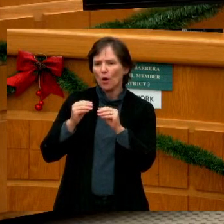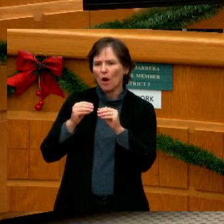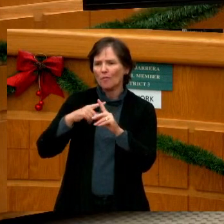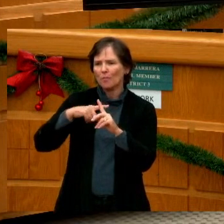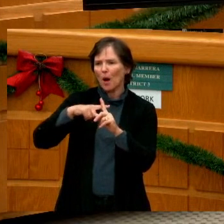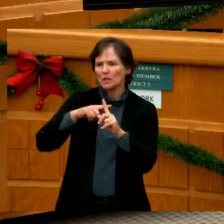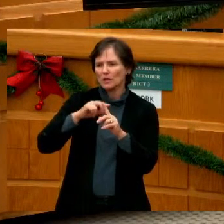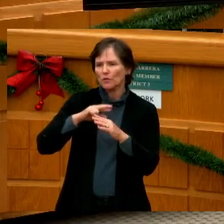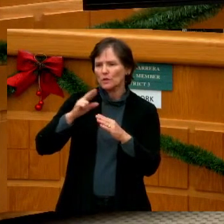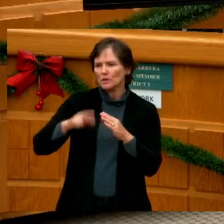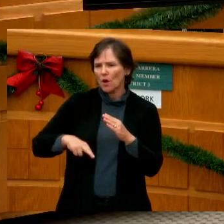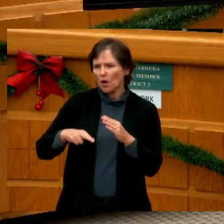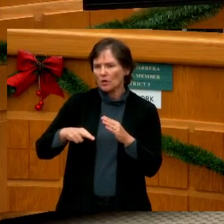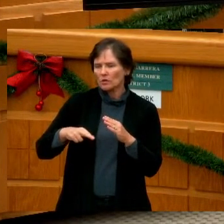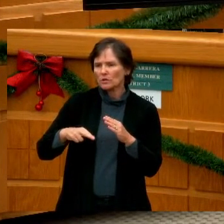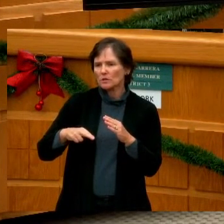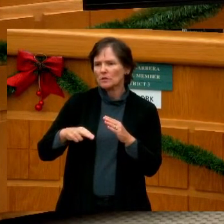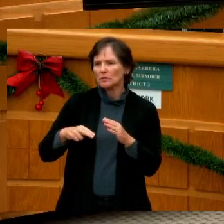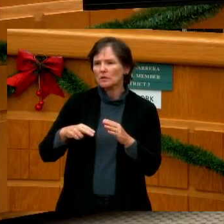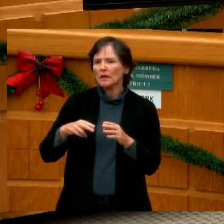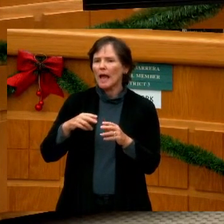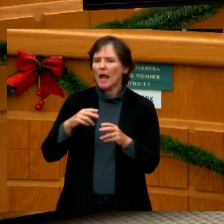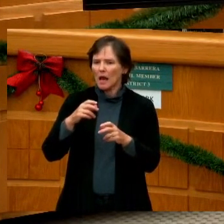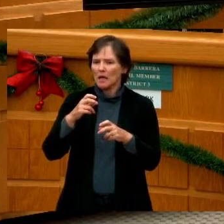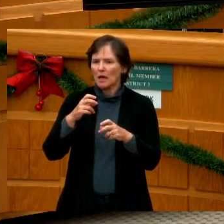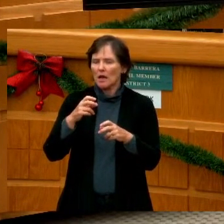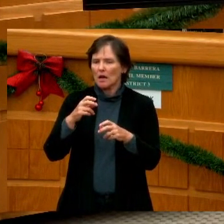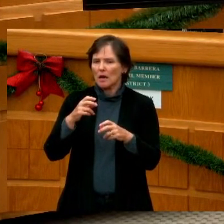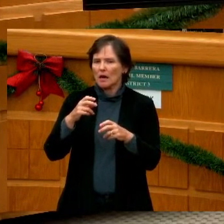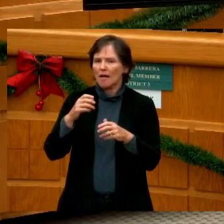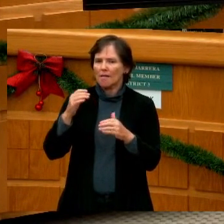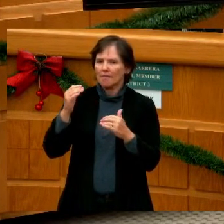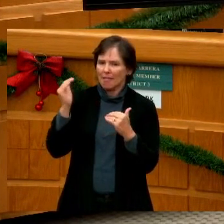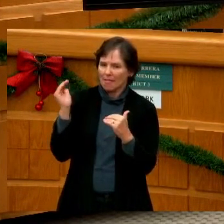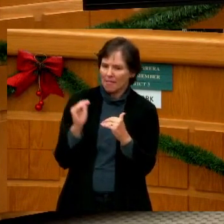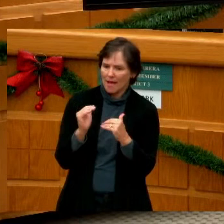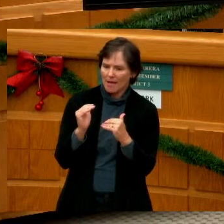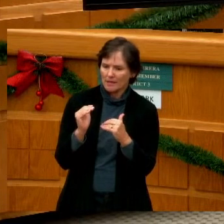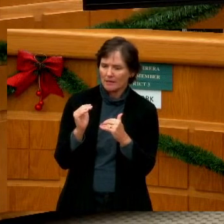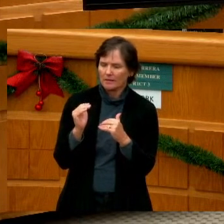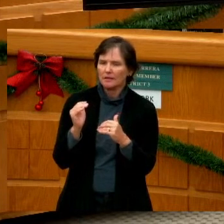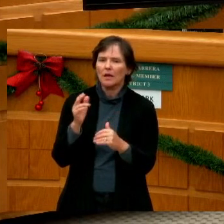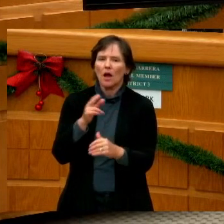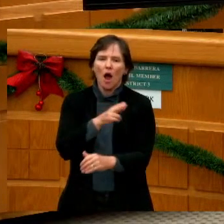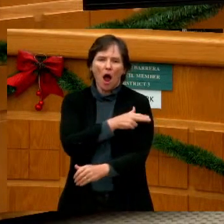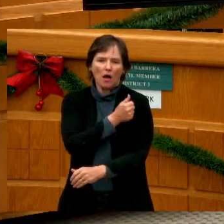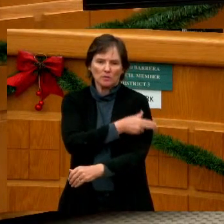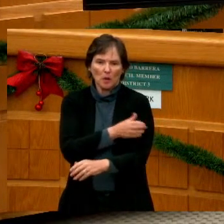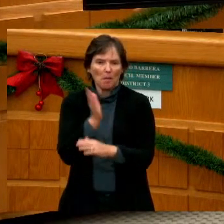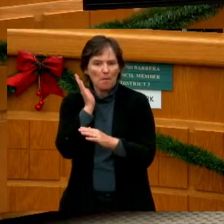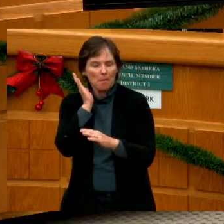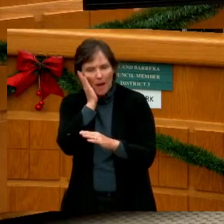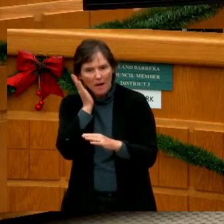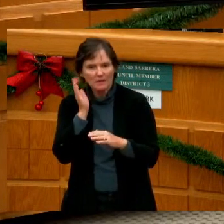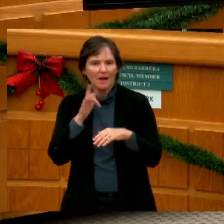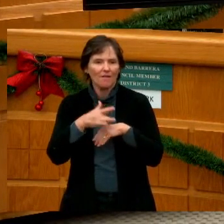expecting mothers as well. To your knowledge, do you know if that's true? And do you know if there's if other hospitals are dealing